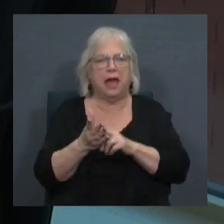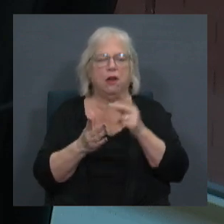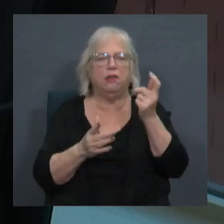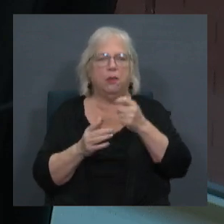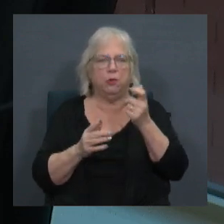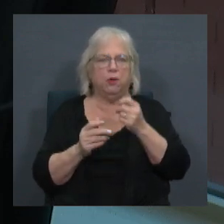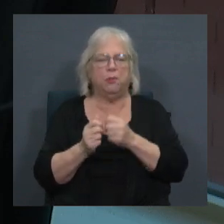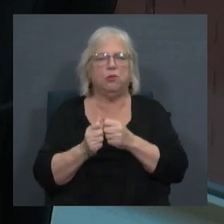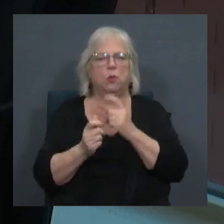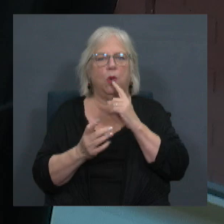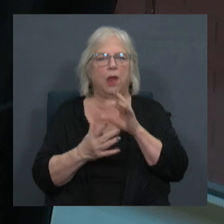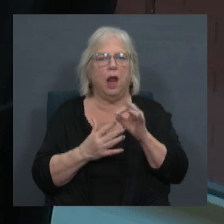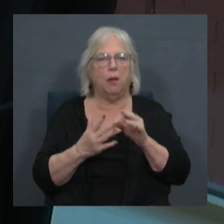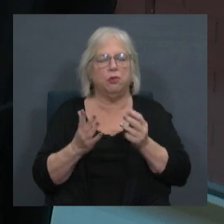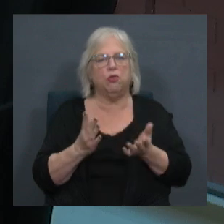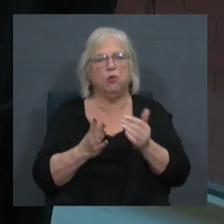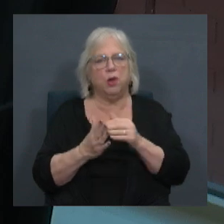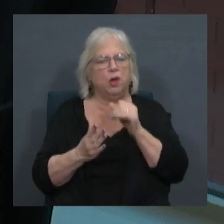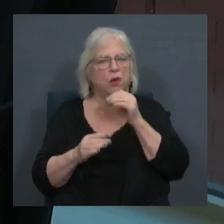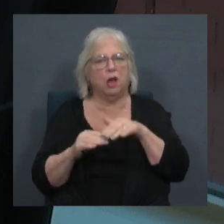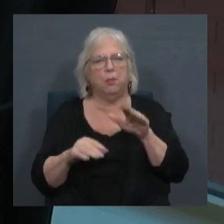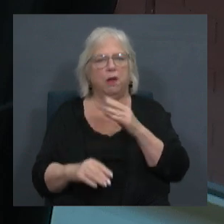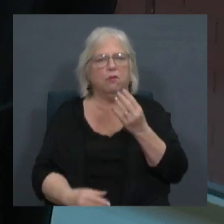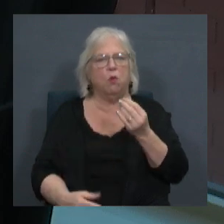to renew in an amount not to exceed